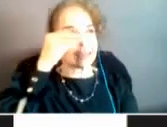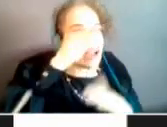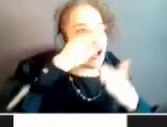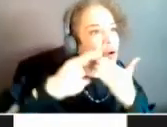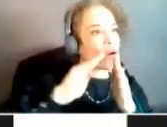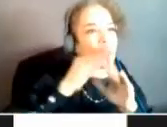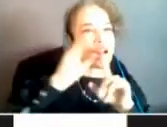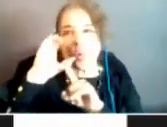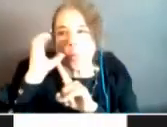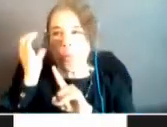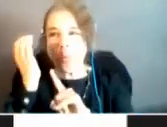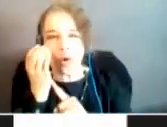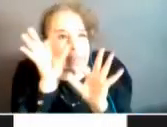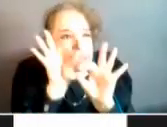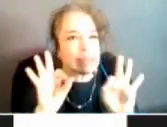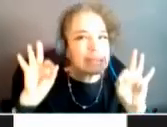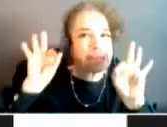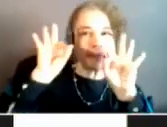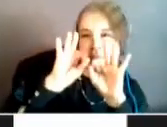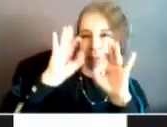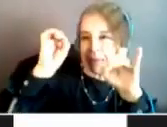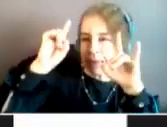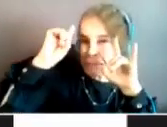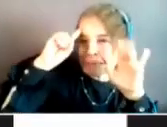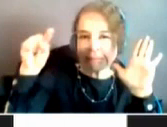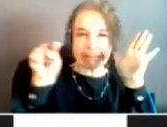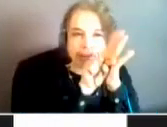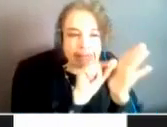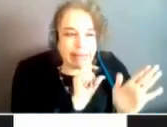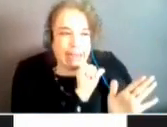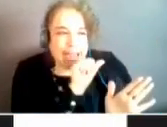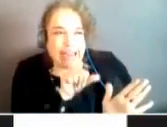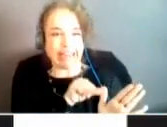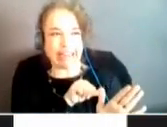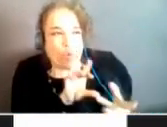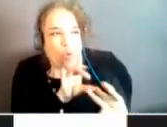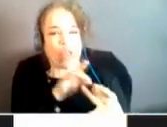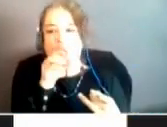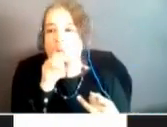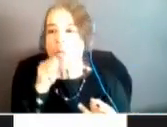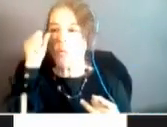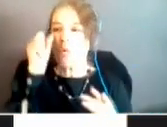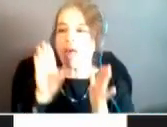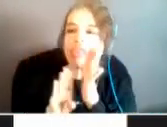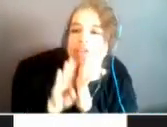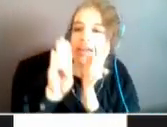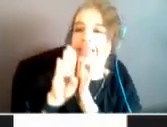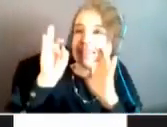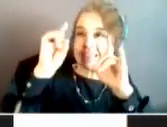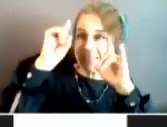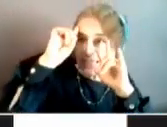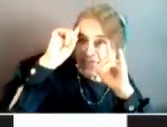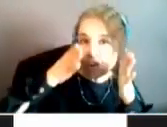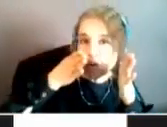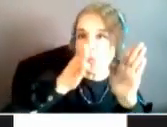and cultures. It's important to address the negative attitudes related to ageism and develop educational